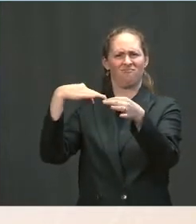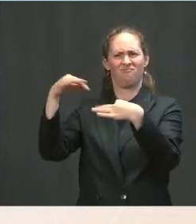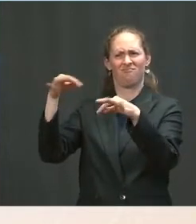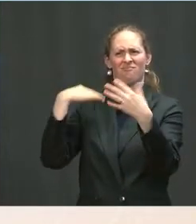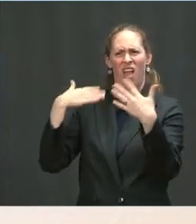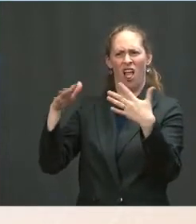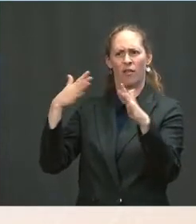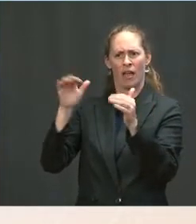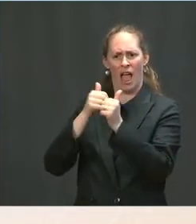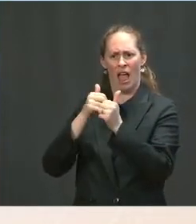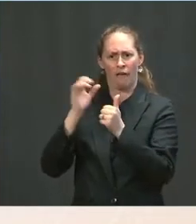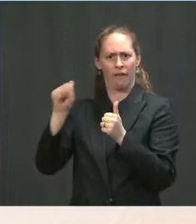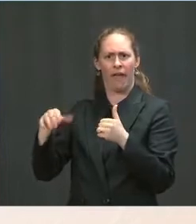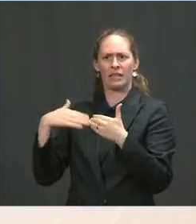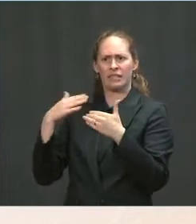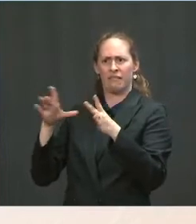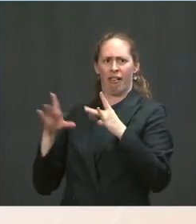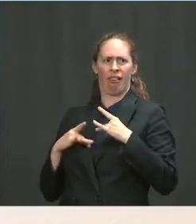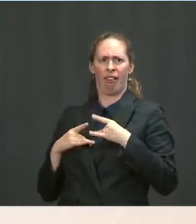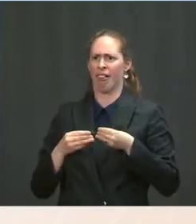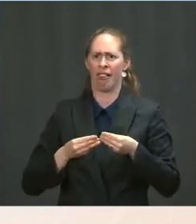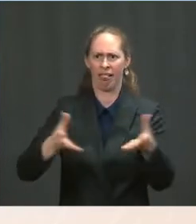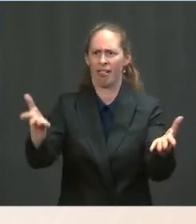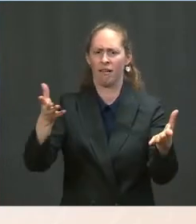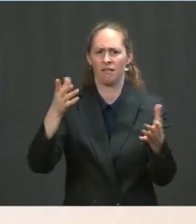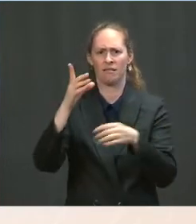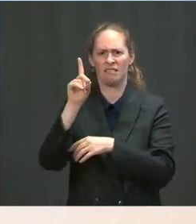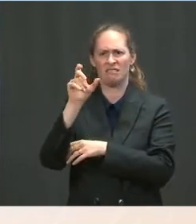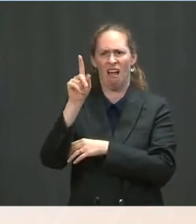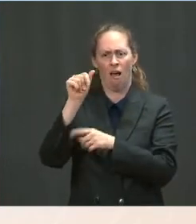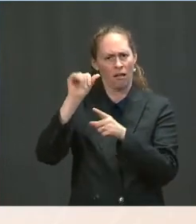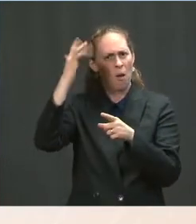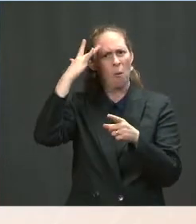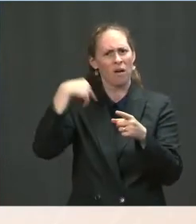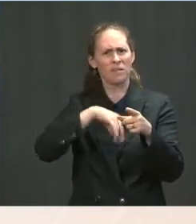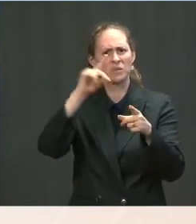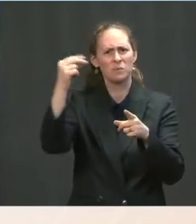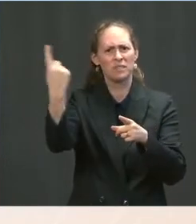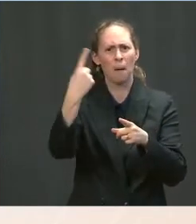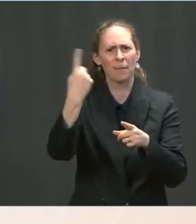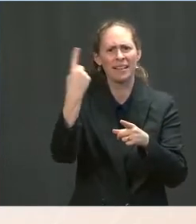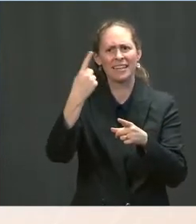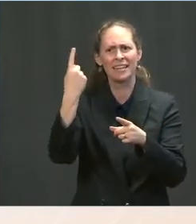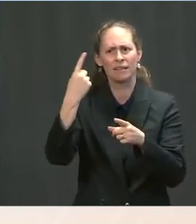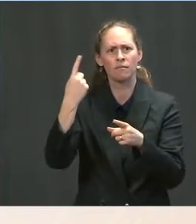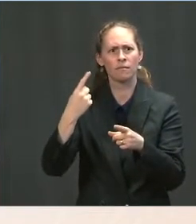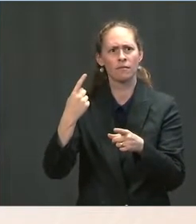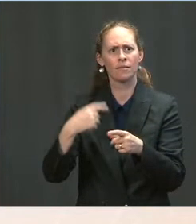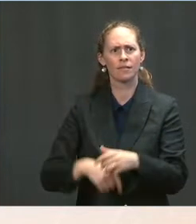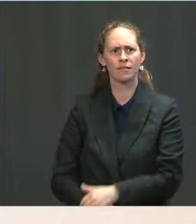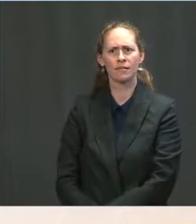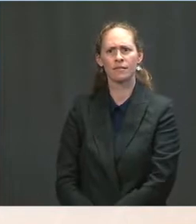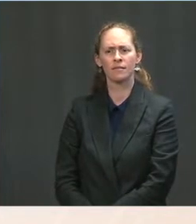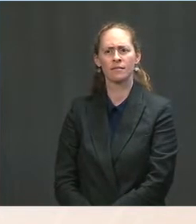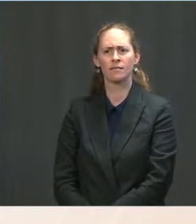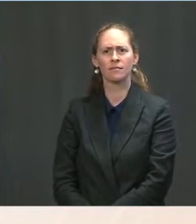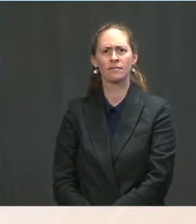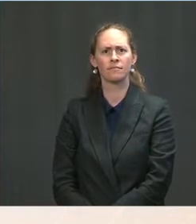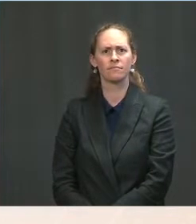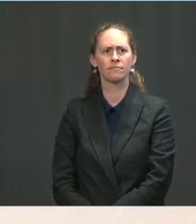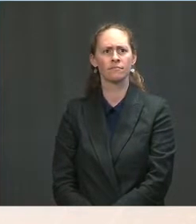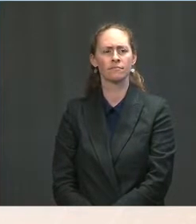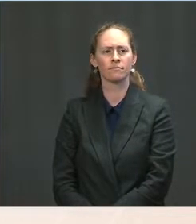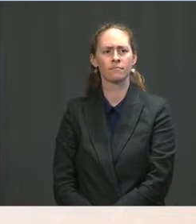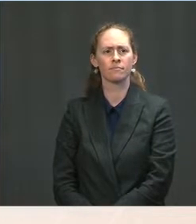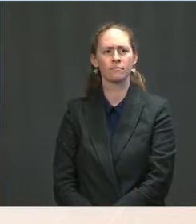out why we needed to act on the Delta variant. I laid out but a lot of why. the answers we get is because they say so, without a